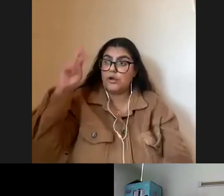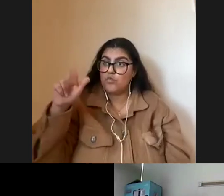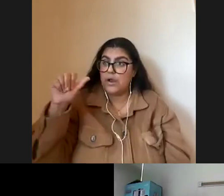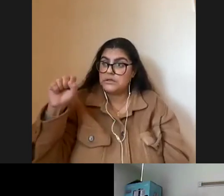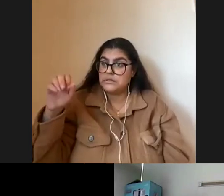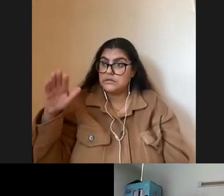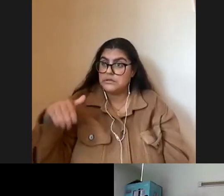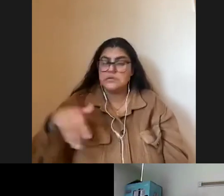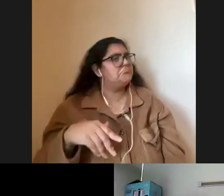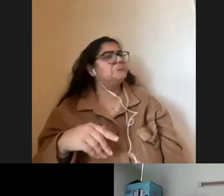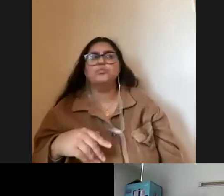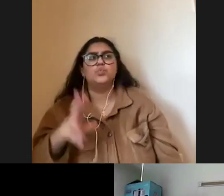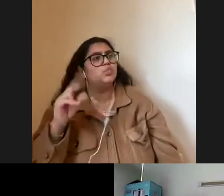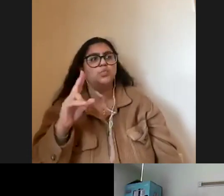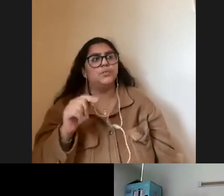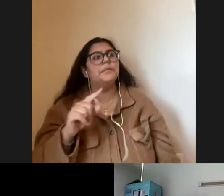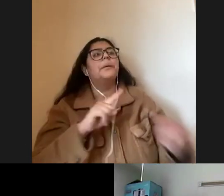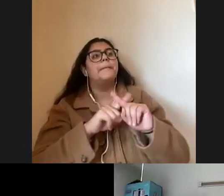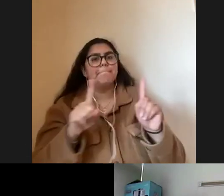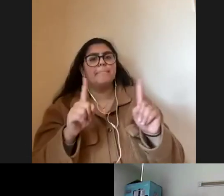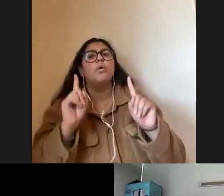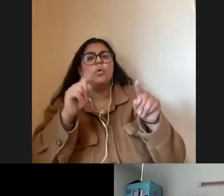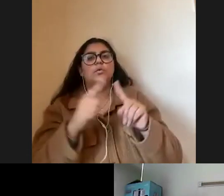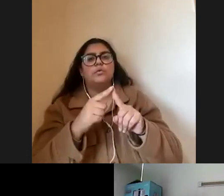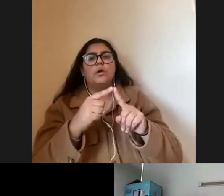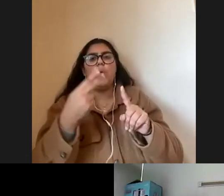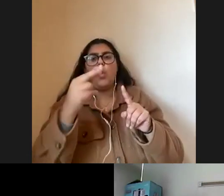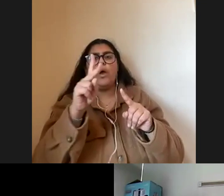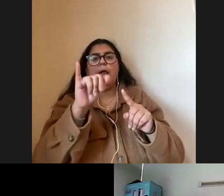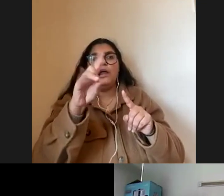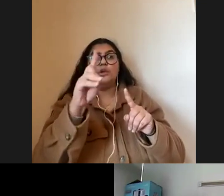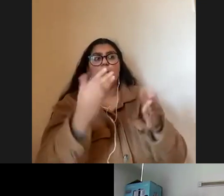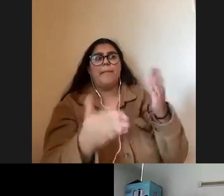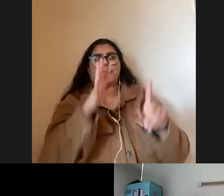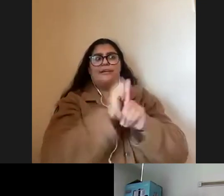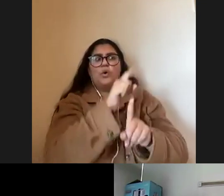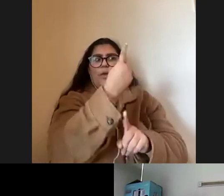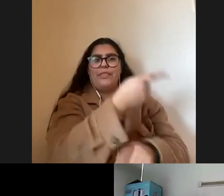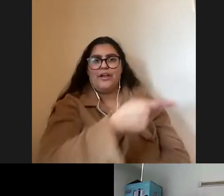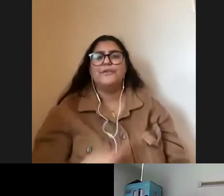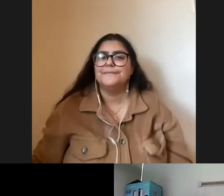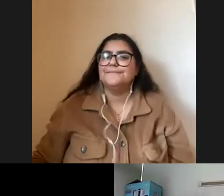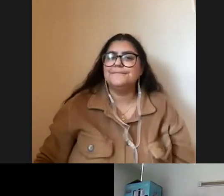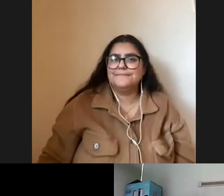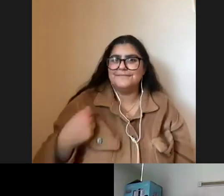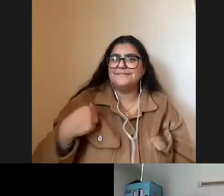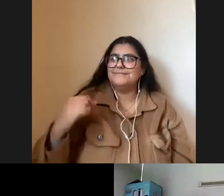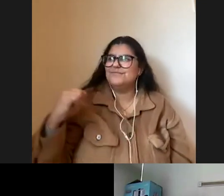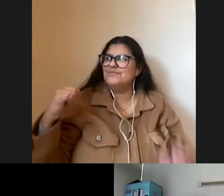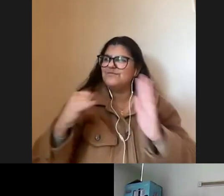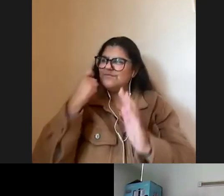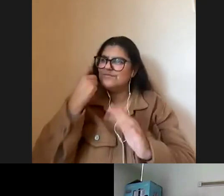wrasse, no, but we're going up to Hokkaido actually this summer, so we might be able to get them up there. Yeah, I just saw one of I think I saw one of